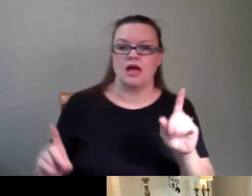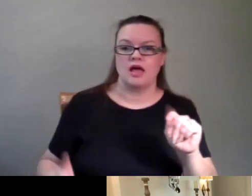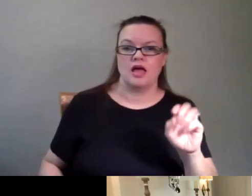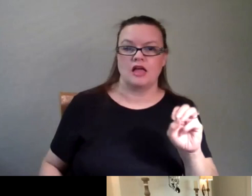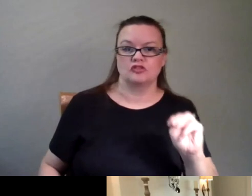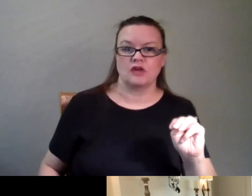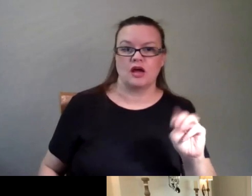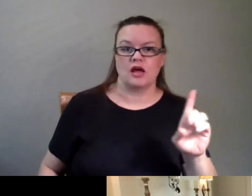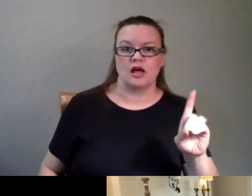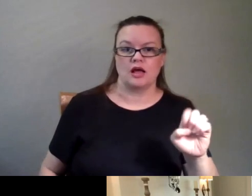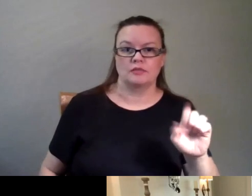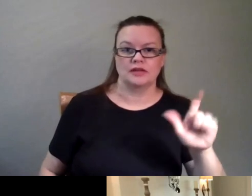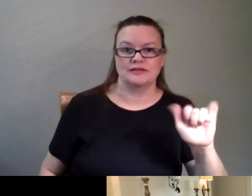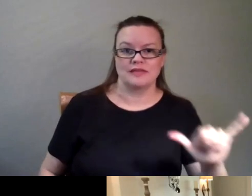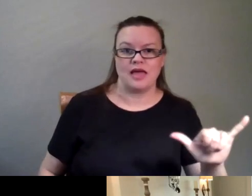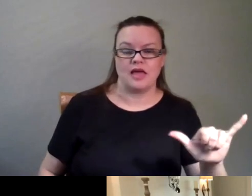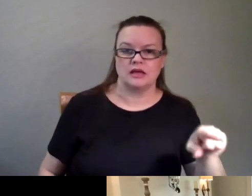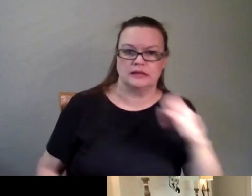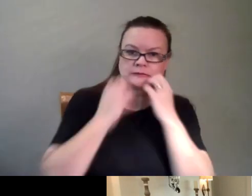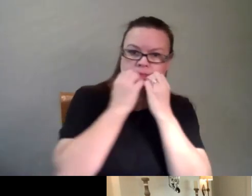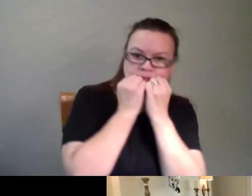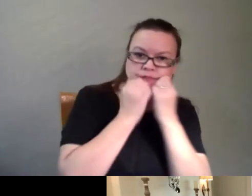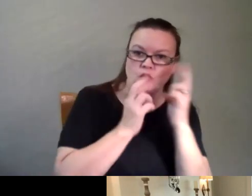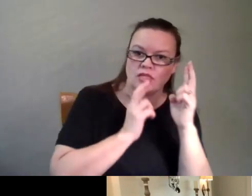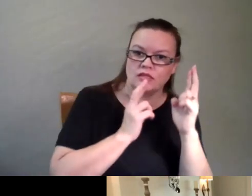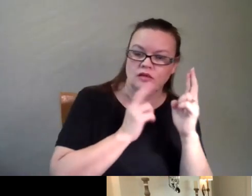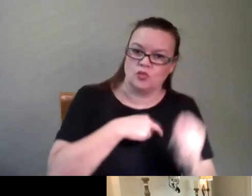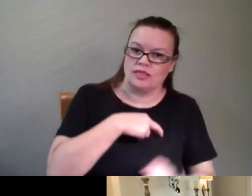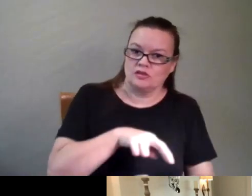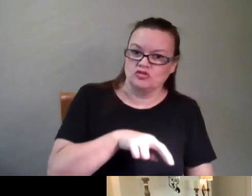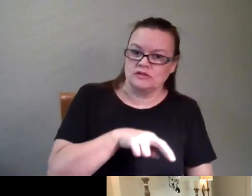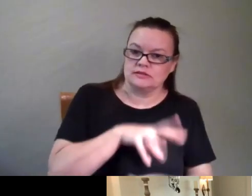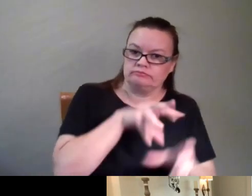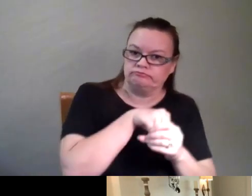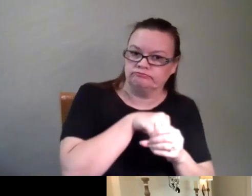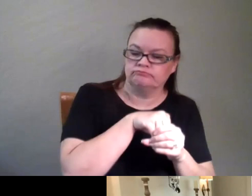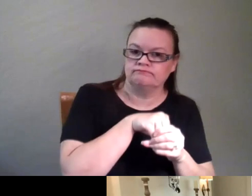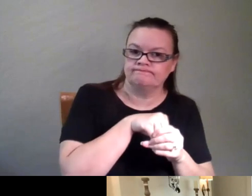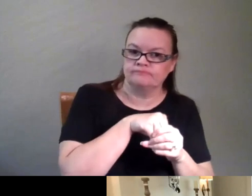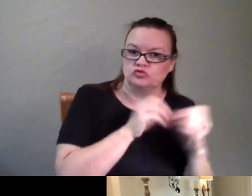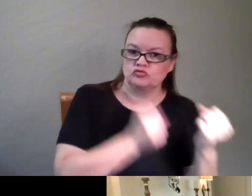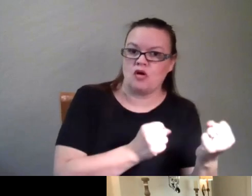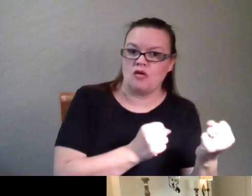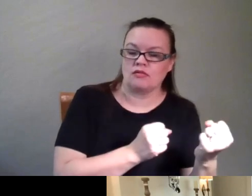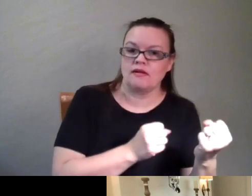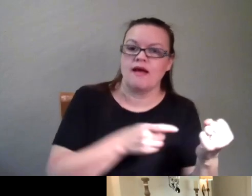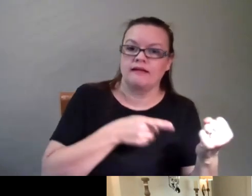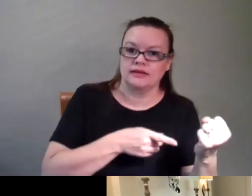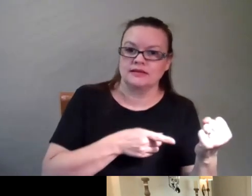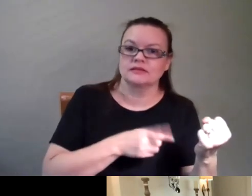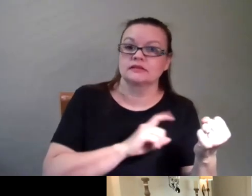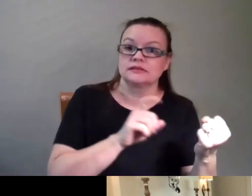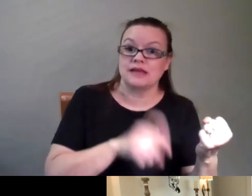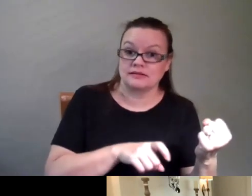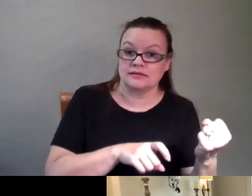very committed. Tom DeLay, very religious and out of his faith, actually was very involved in fostering himself. He and his wife were